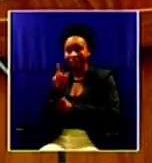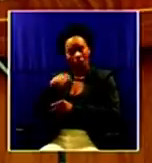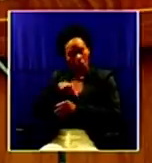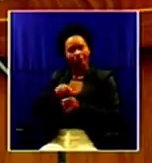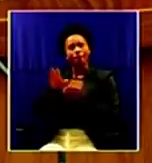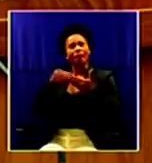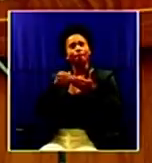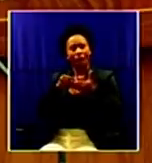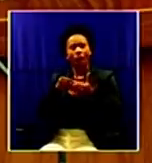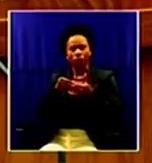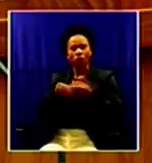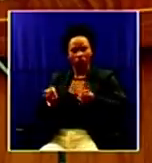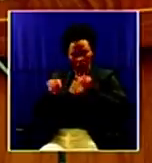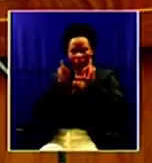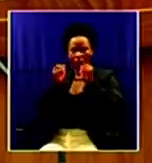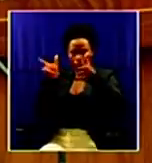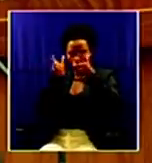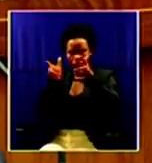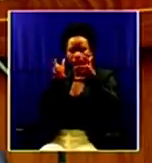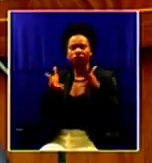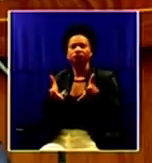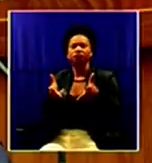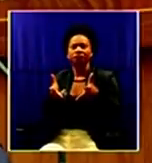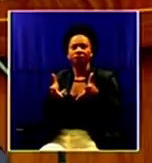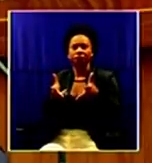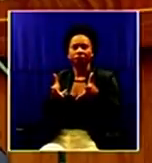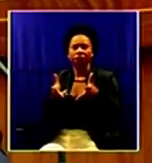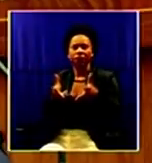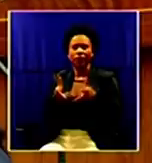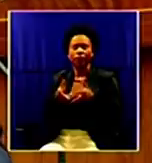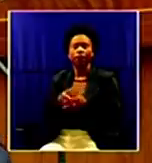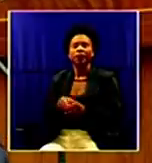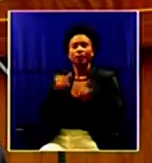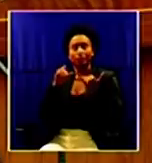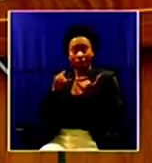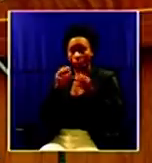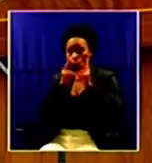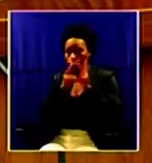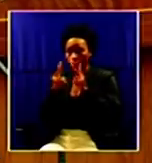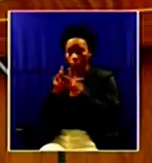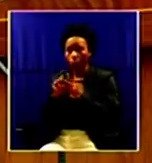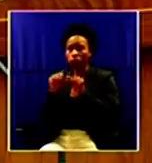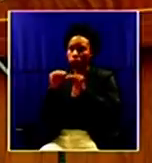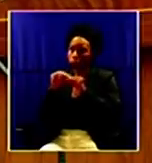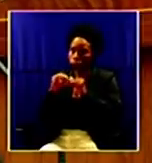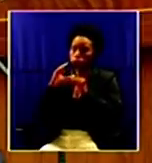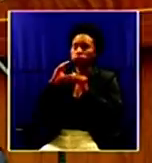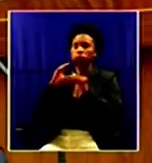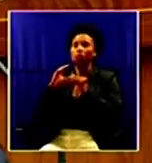Payments to the Southern African Customs Union, SACU, have been revised upwards by 1.9 billion